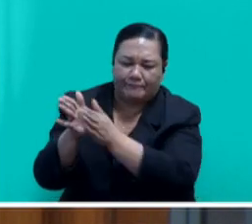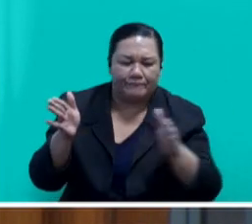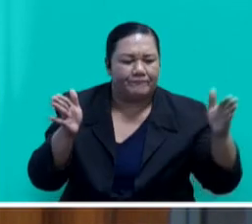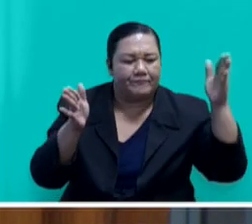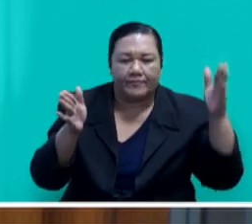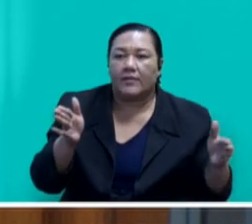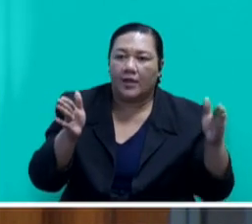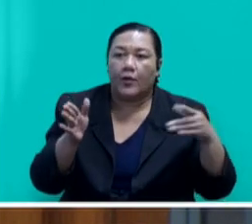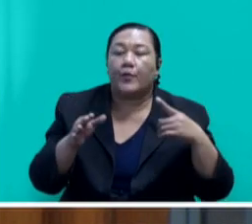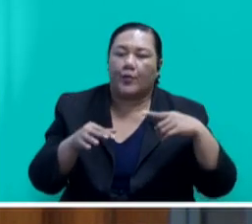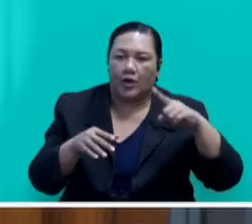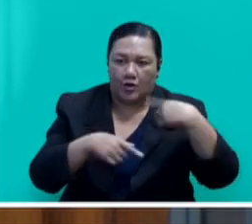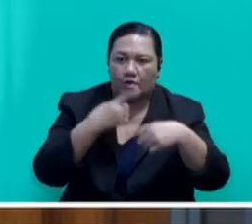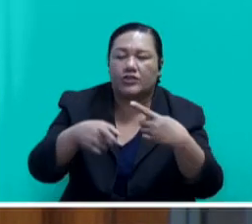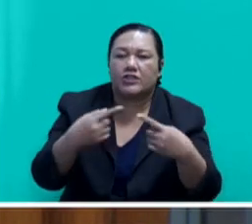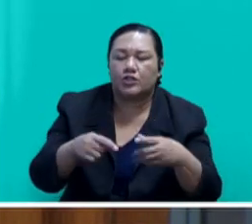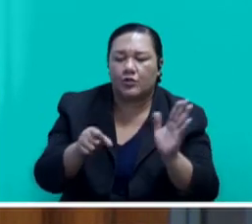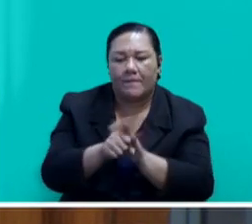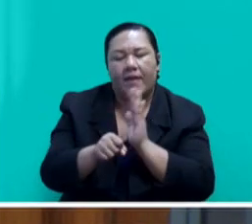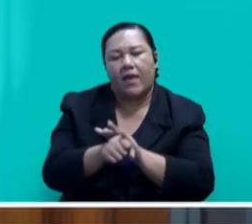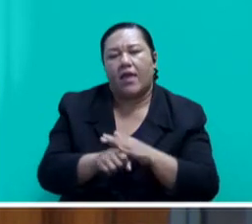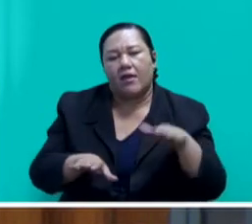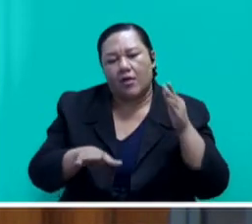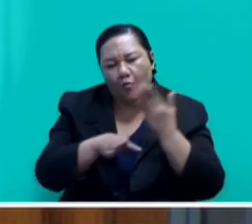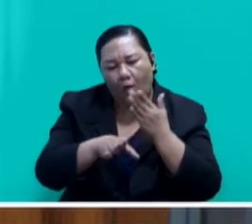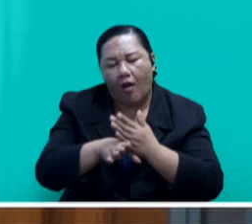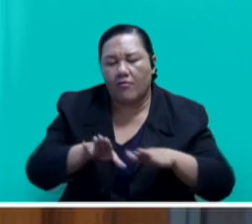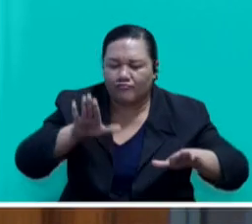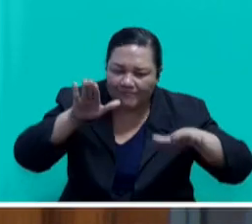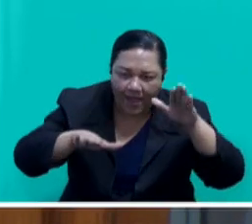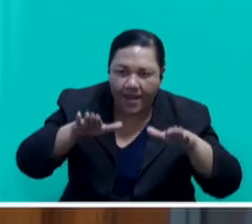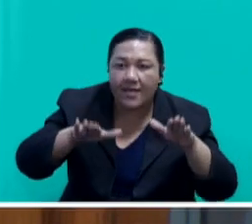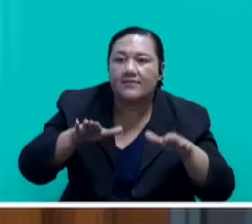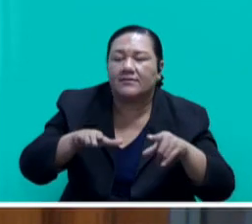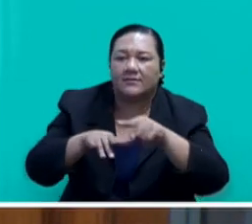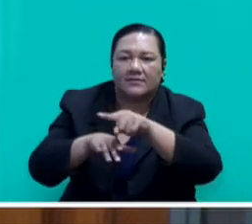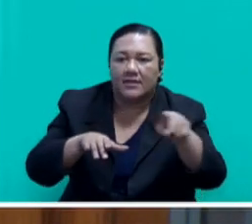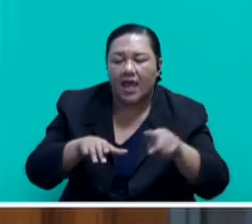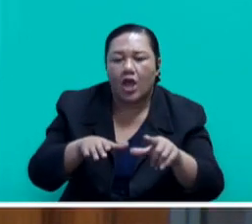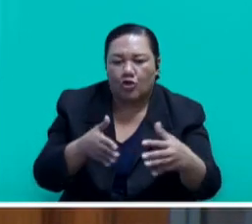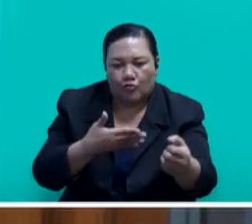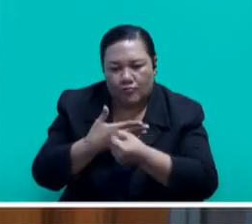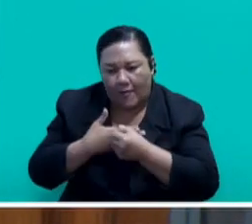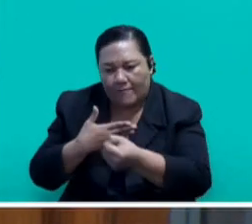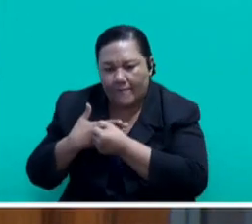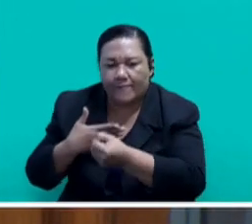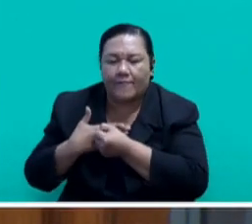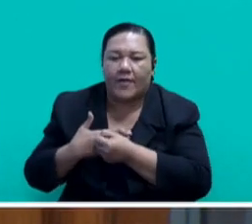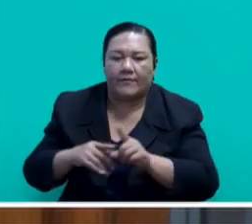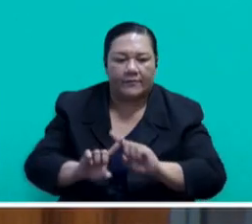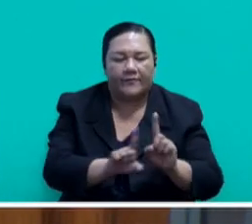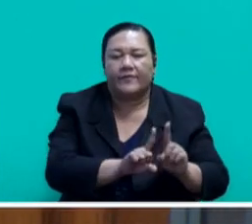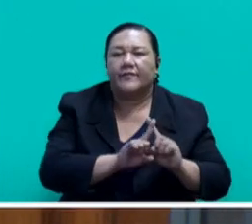to maintain a balance between economic gain and conservation. Mr. Speaker, sir, in